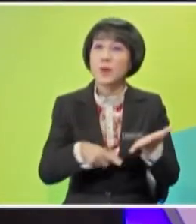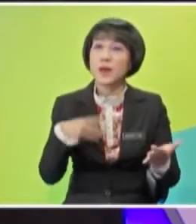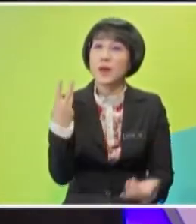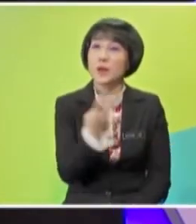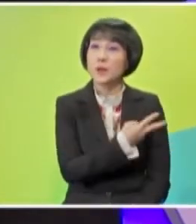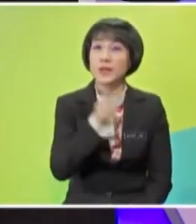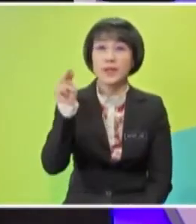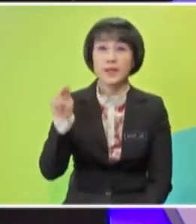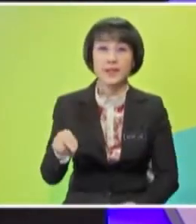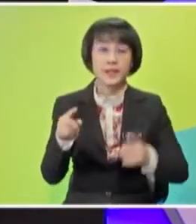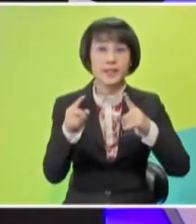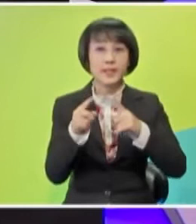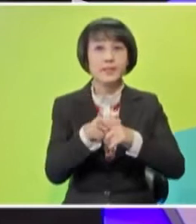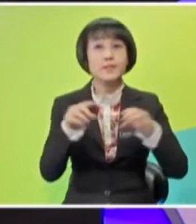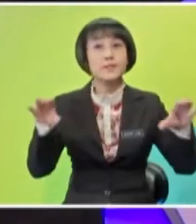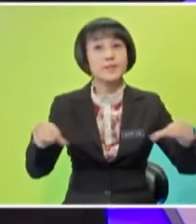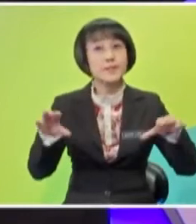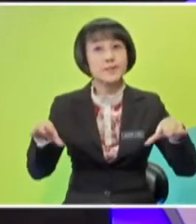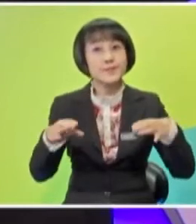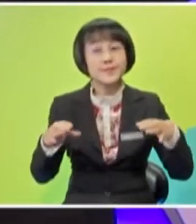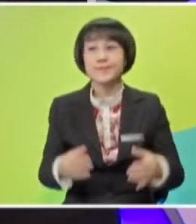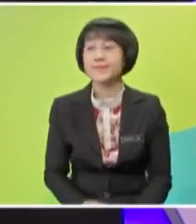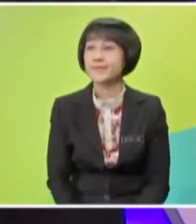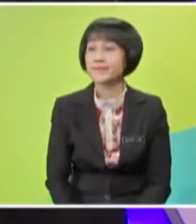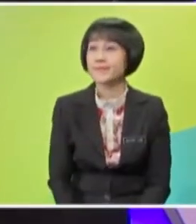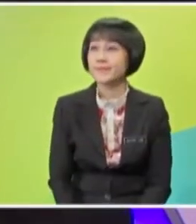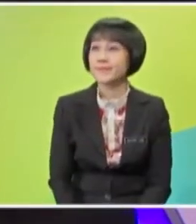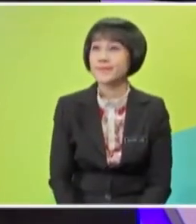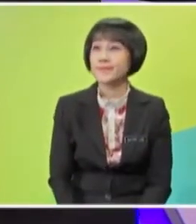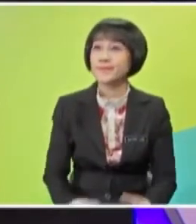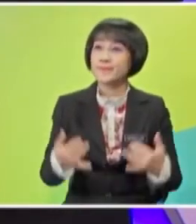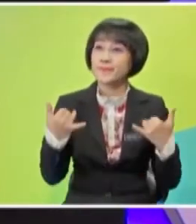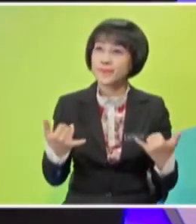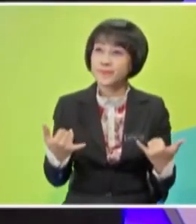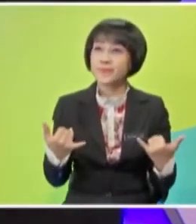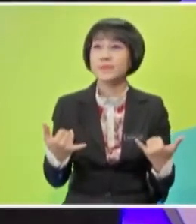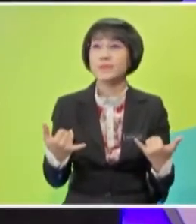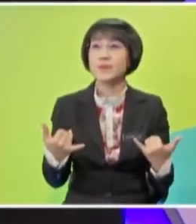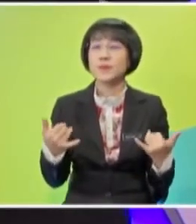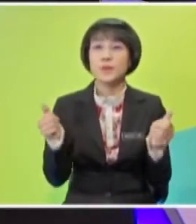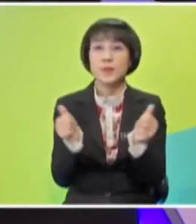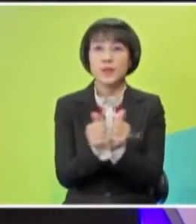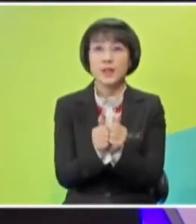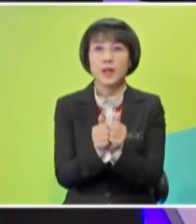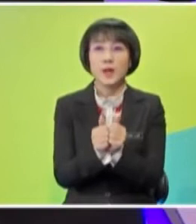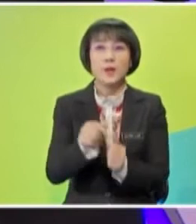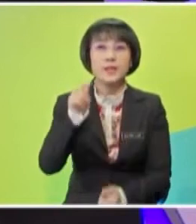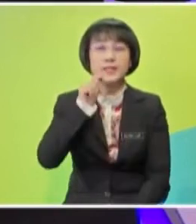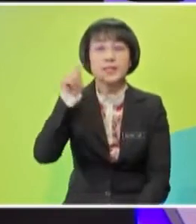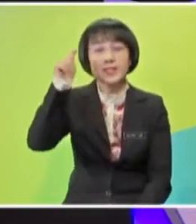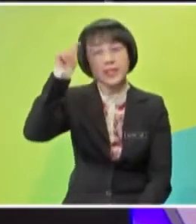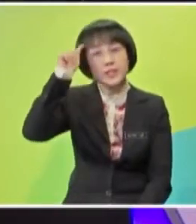Yeah. Okay, because we are dealing with teenagers, pupils who struggle with daily life. Yeah. So maybe